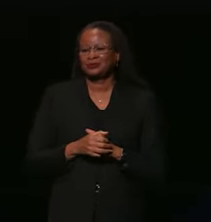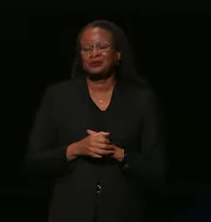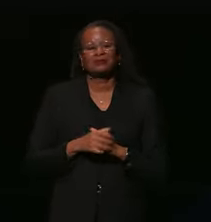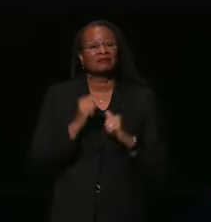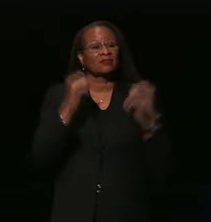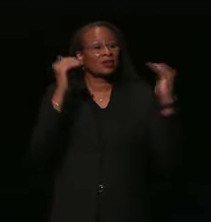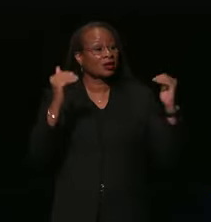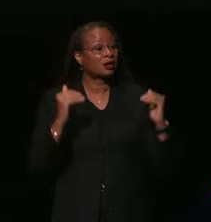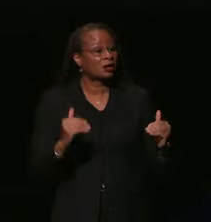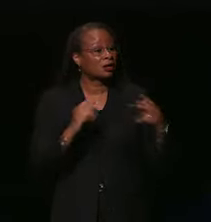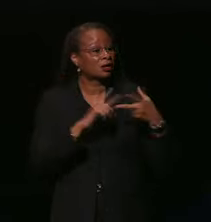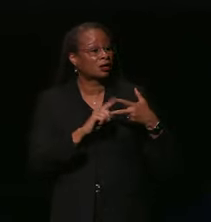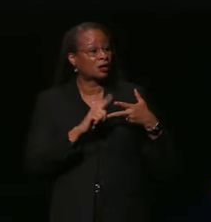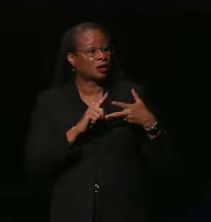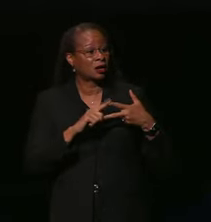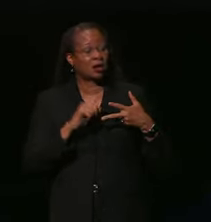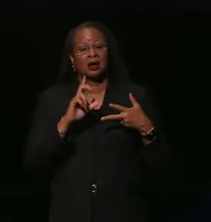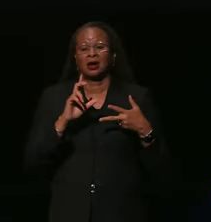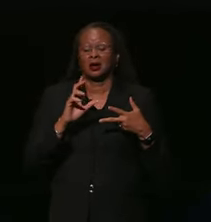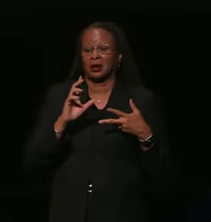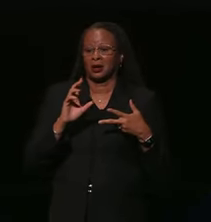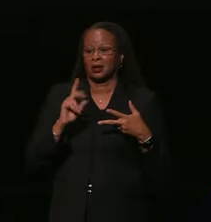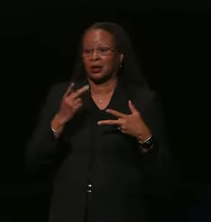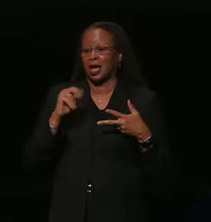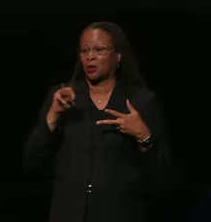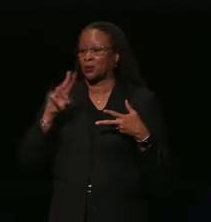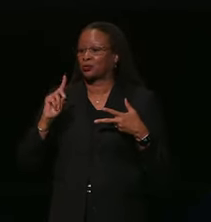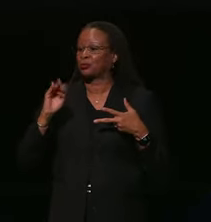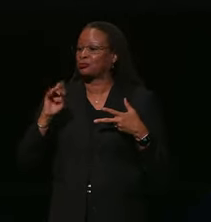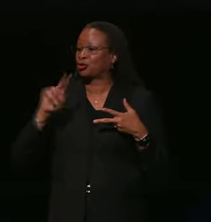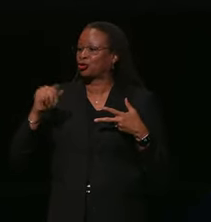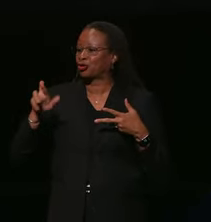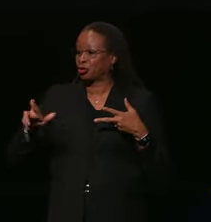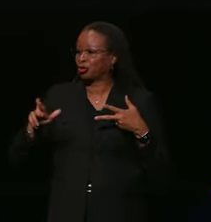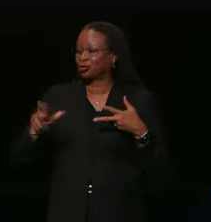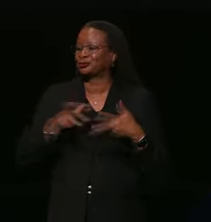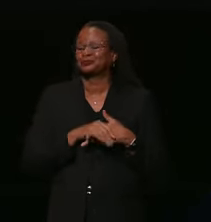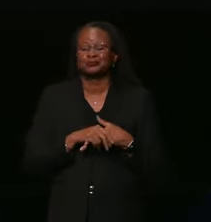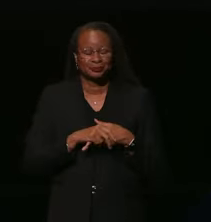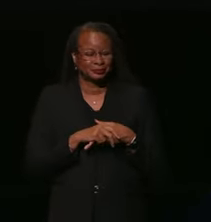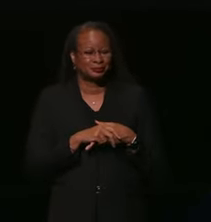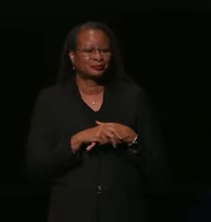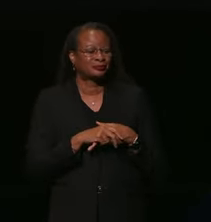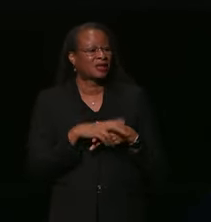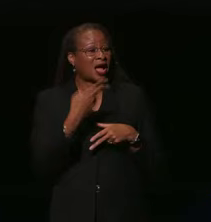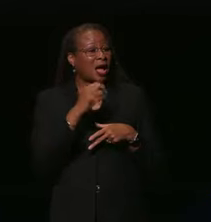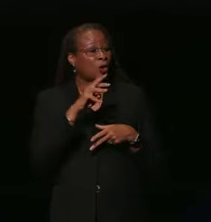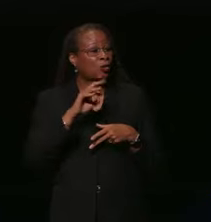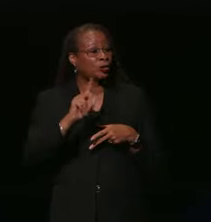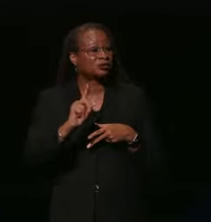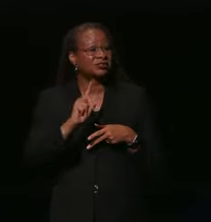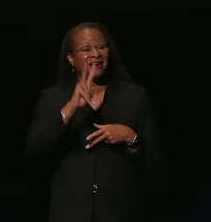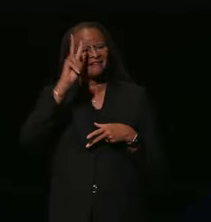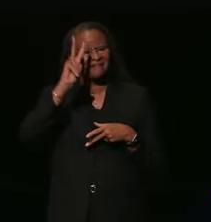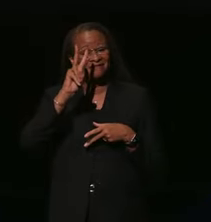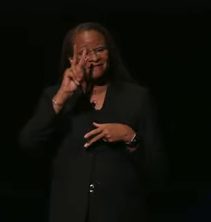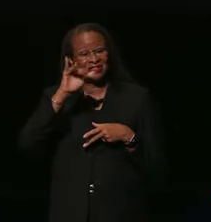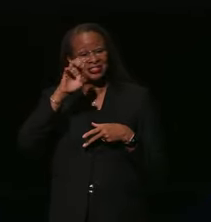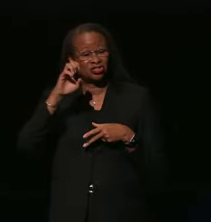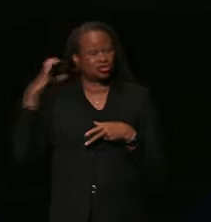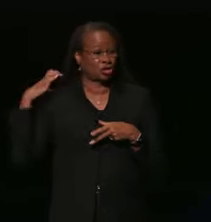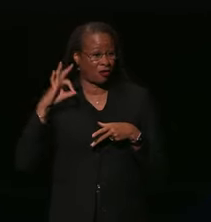So next up is Howard Berger. We all know Howard. Howard is the vice chair of the